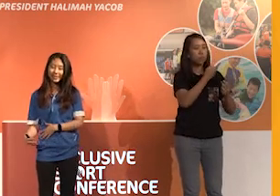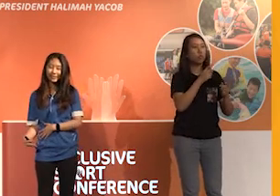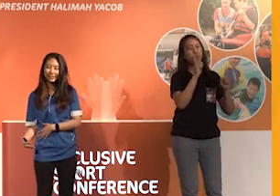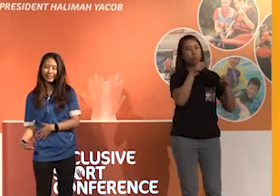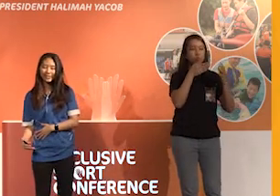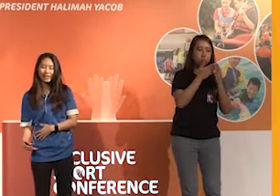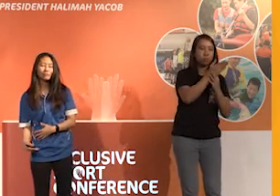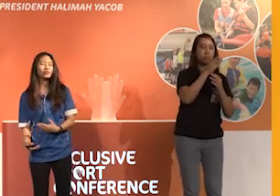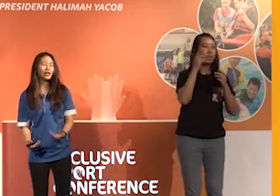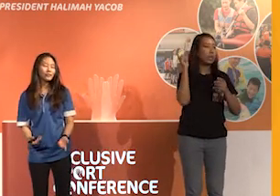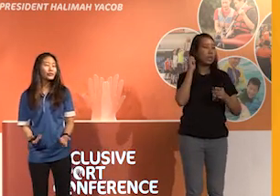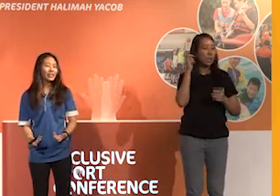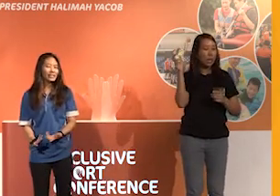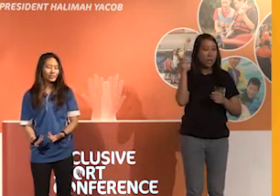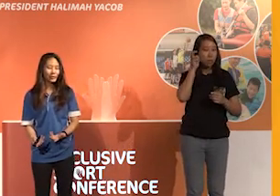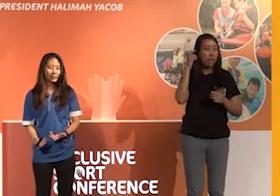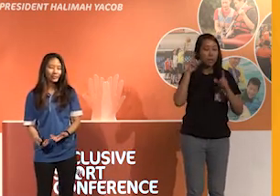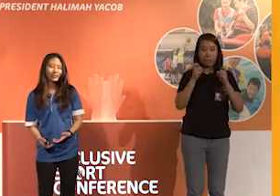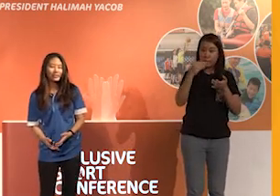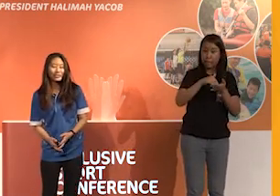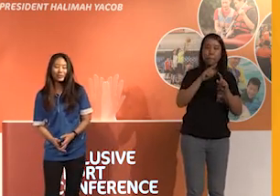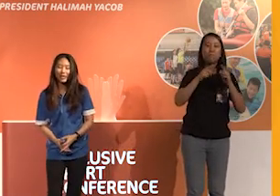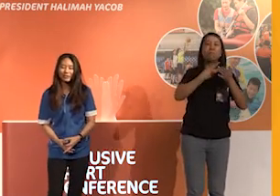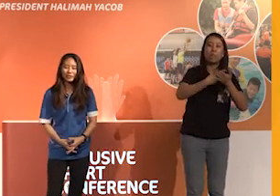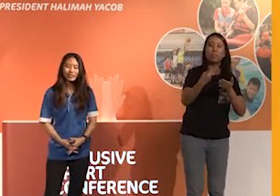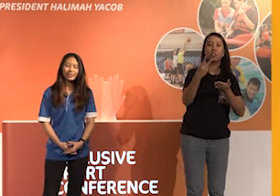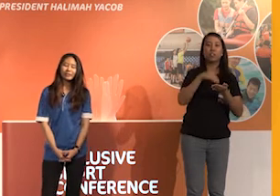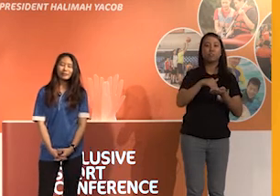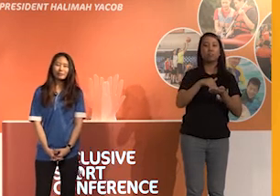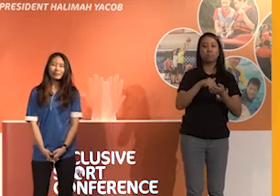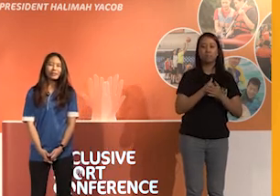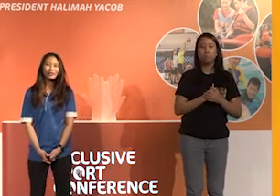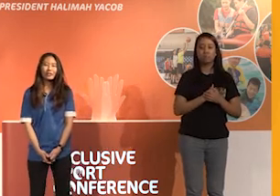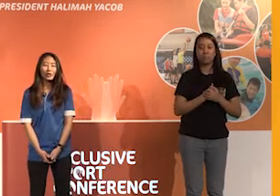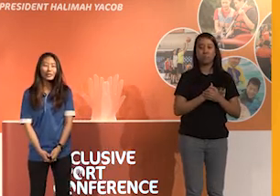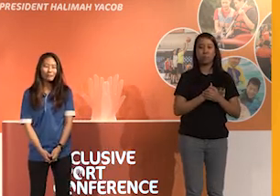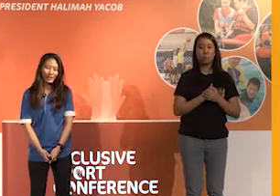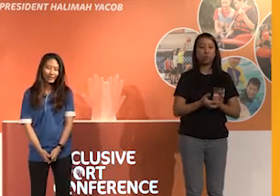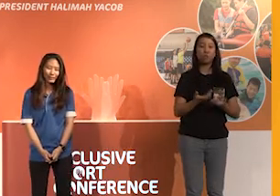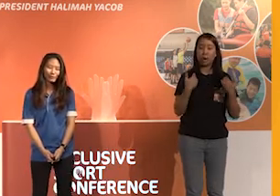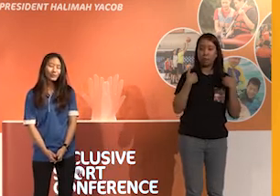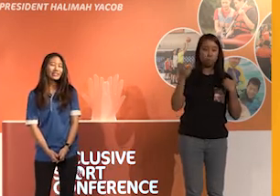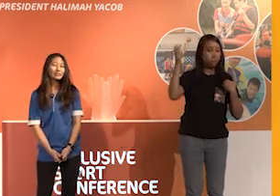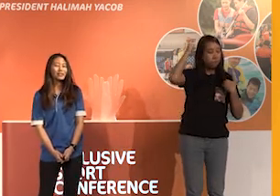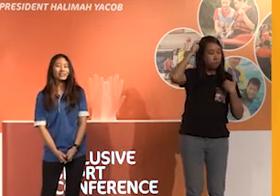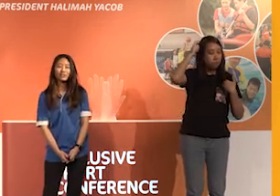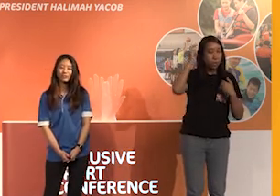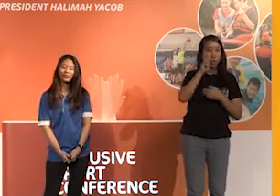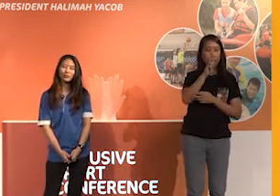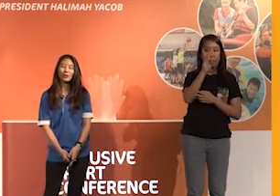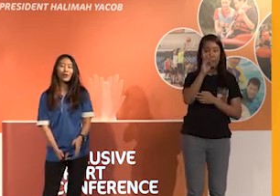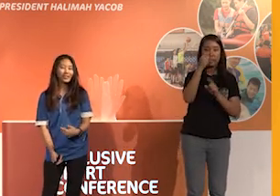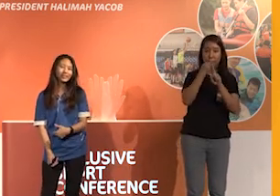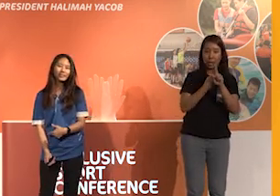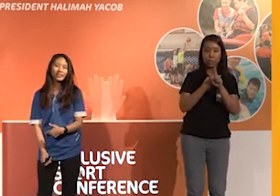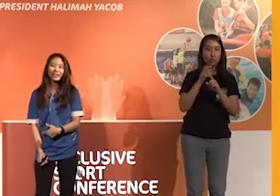test again, and which I failed again as well. So I've actually got a cochlear implant when I was 26 years old